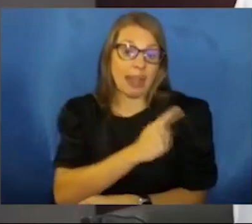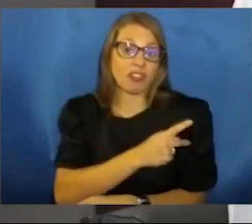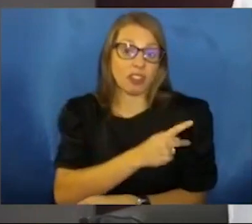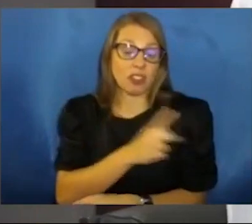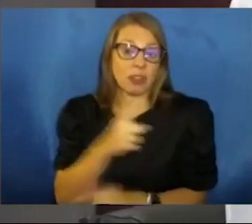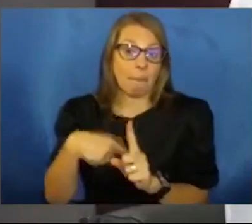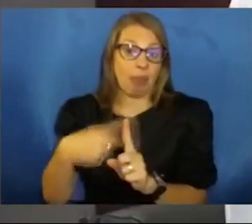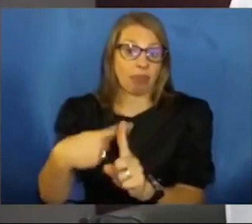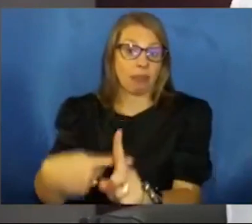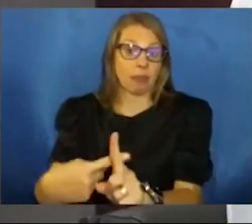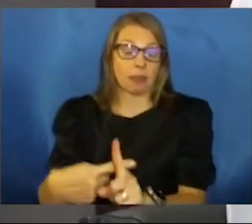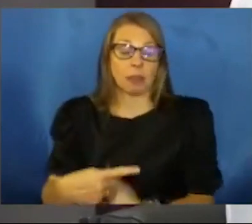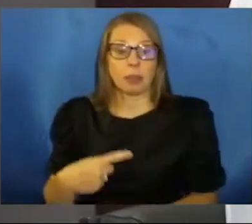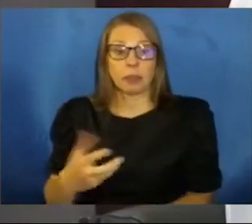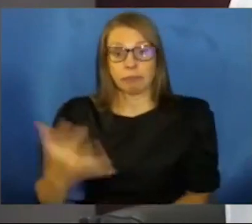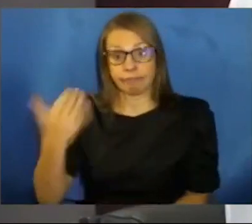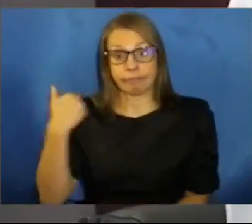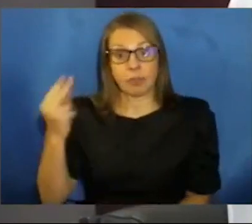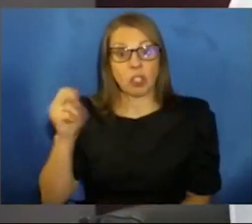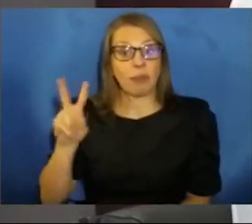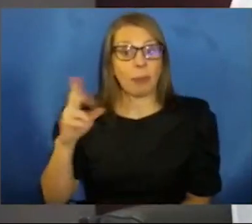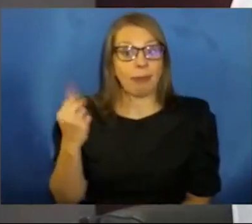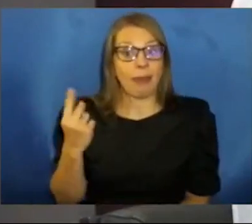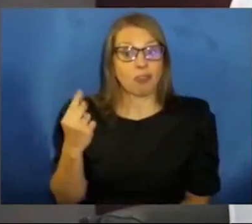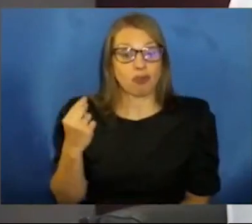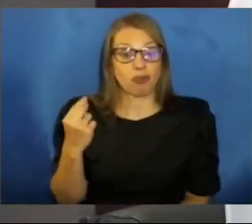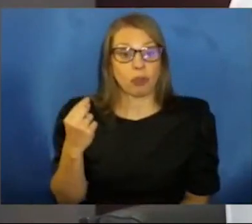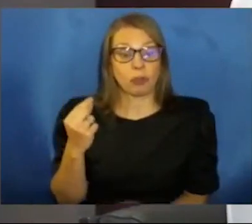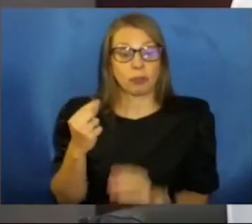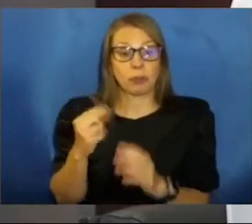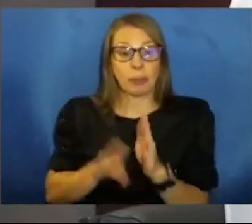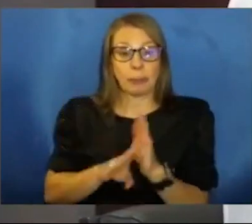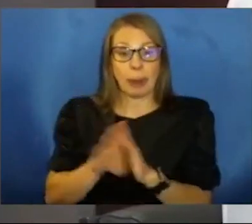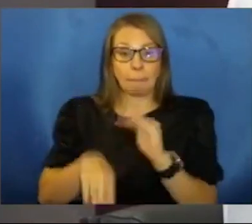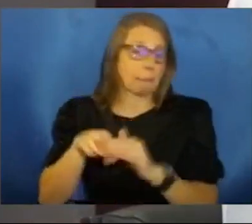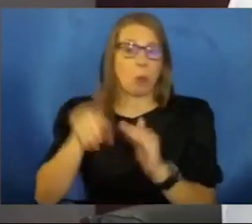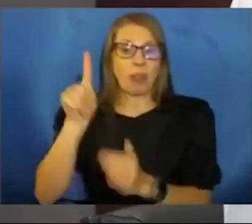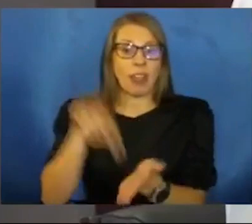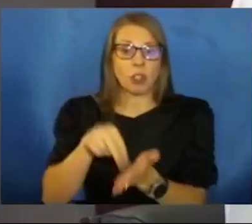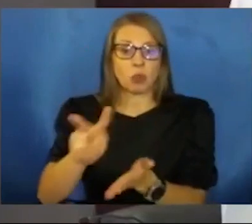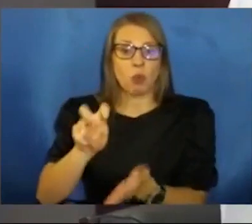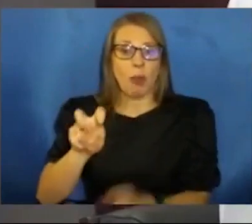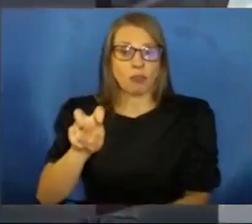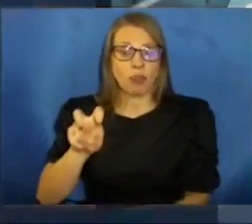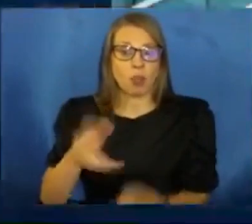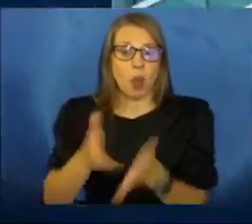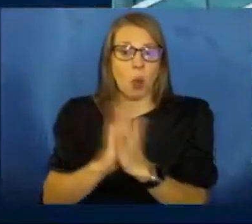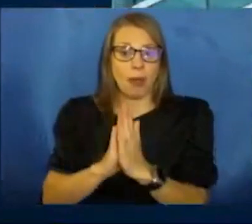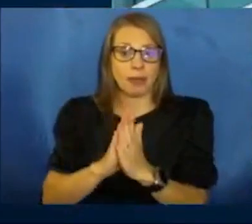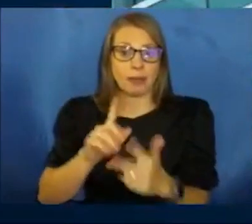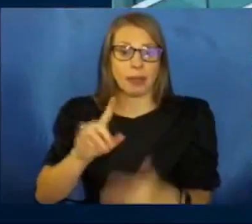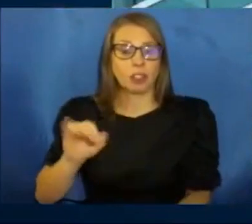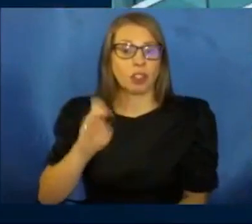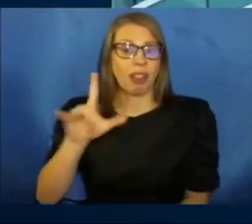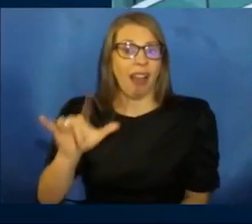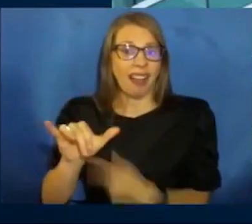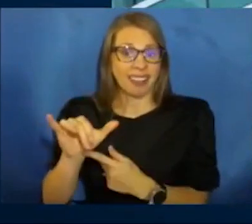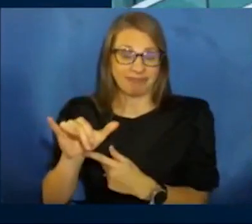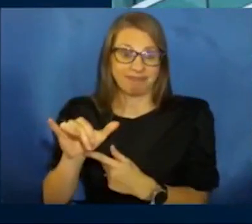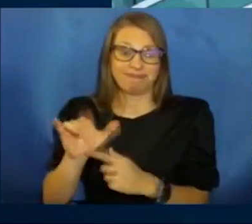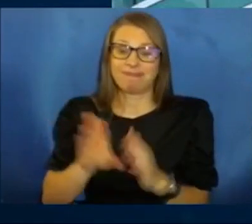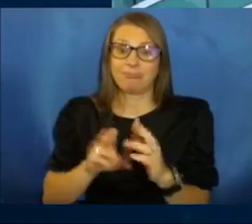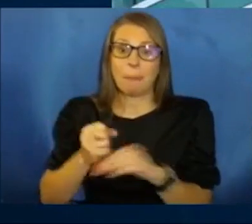in November of last year, we hit a record height of 1,200 requests. In July, we broke that. You can see a graphic here.